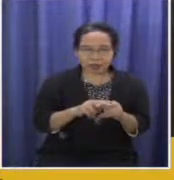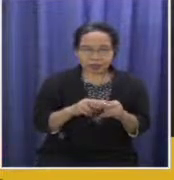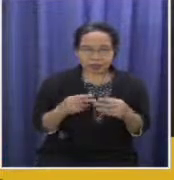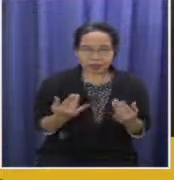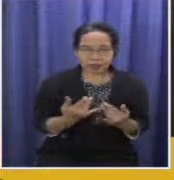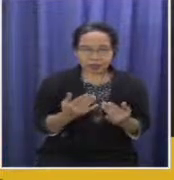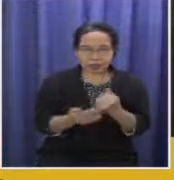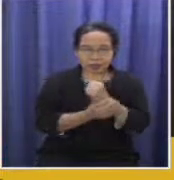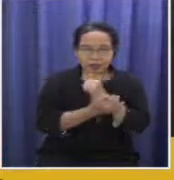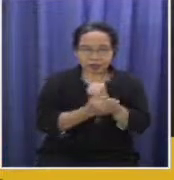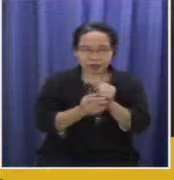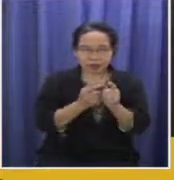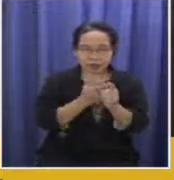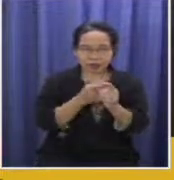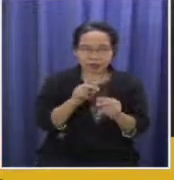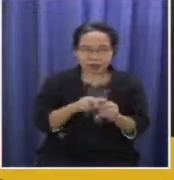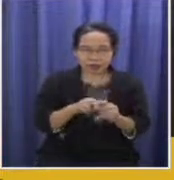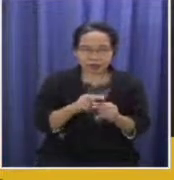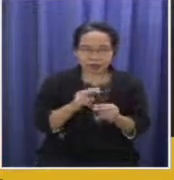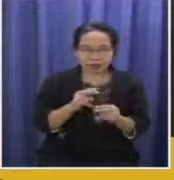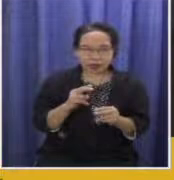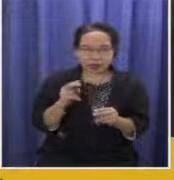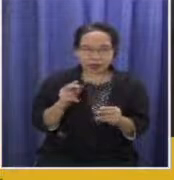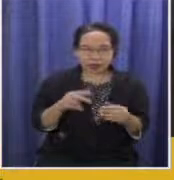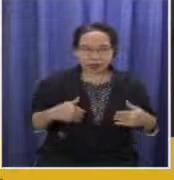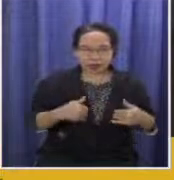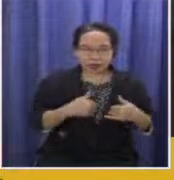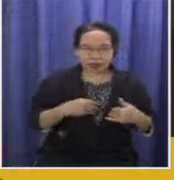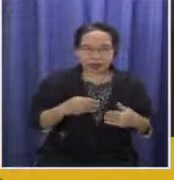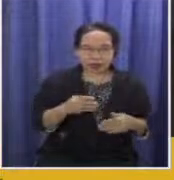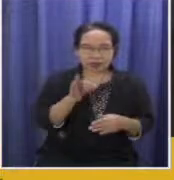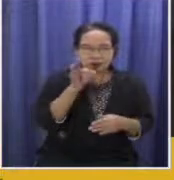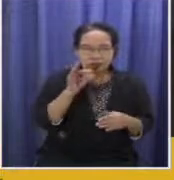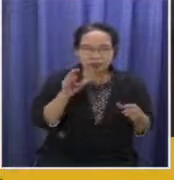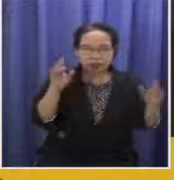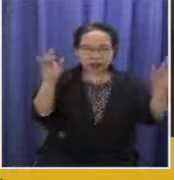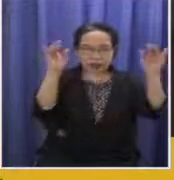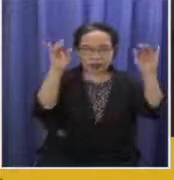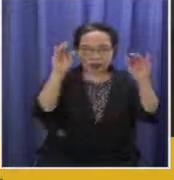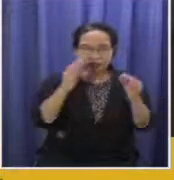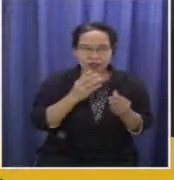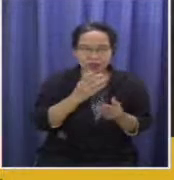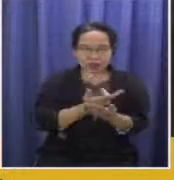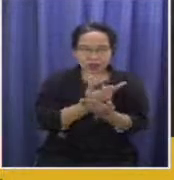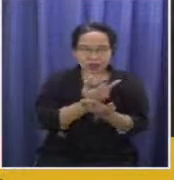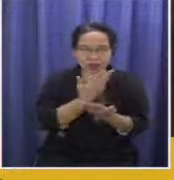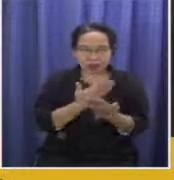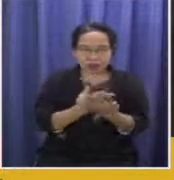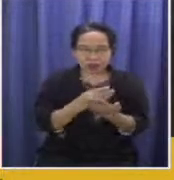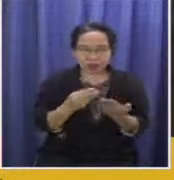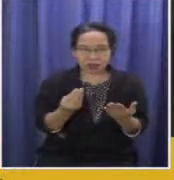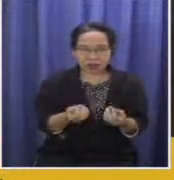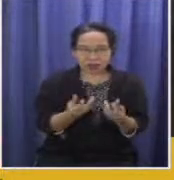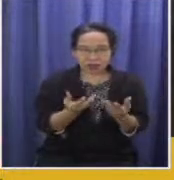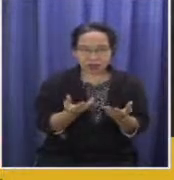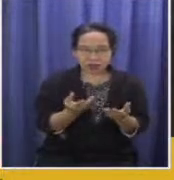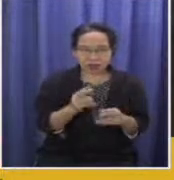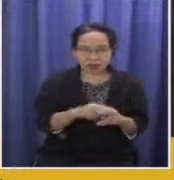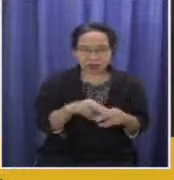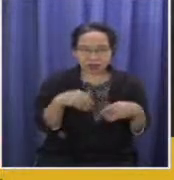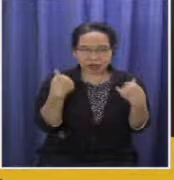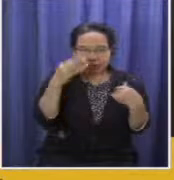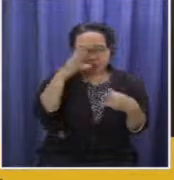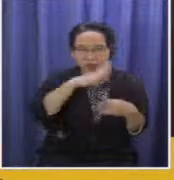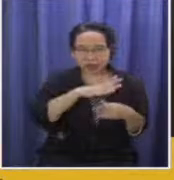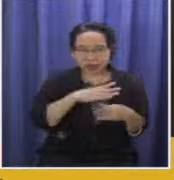And Abraham ran unto the herd, and fetched a calf tender and good, and gave it unto a